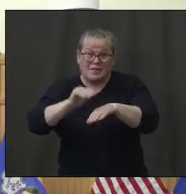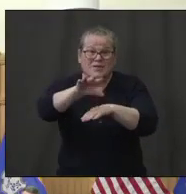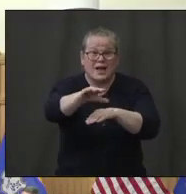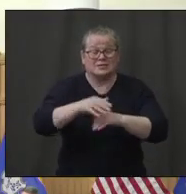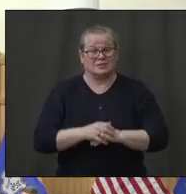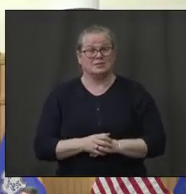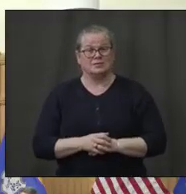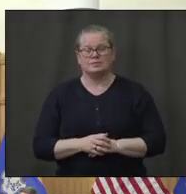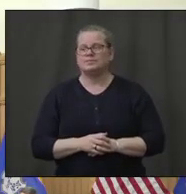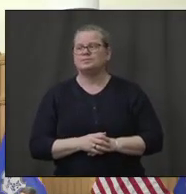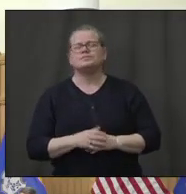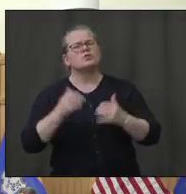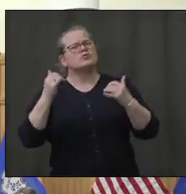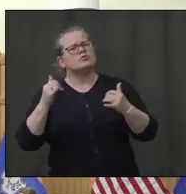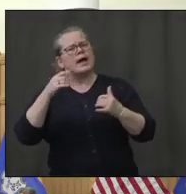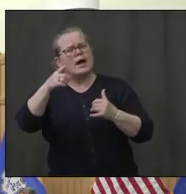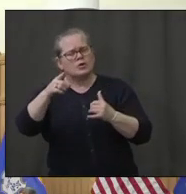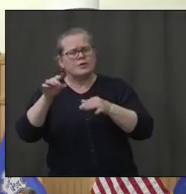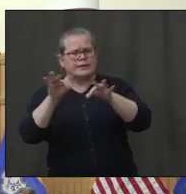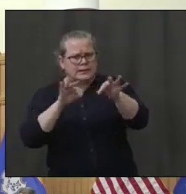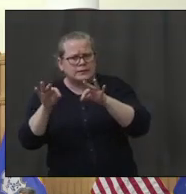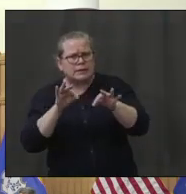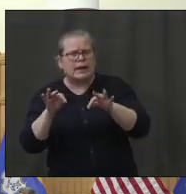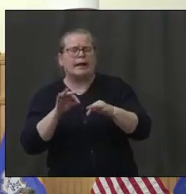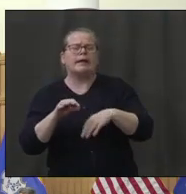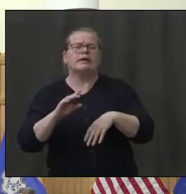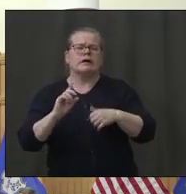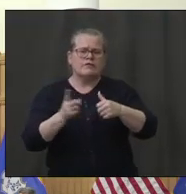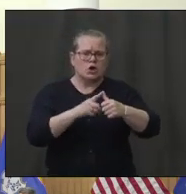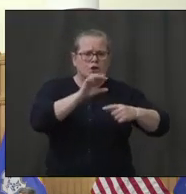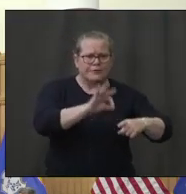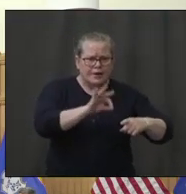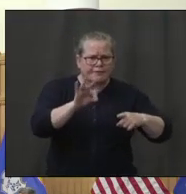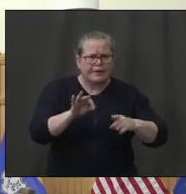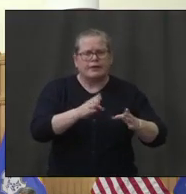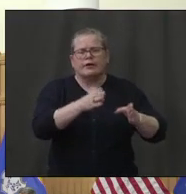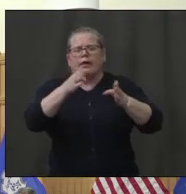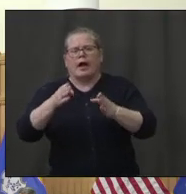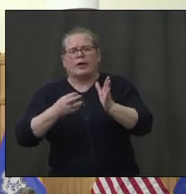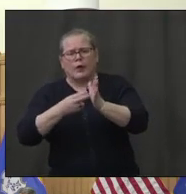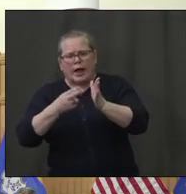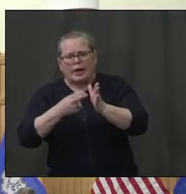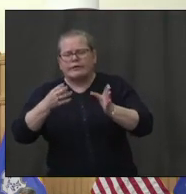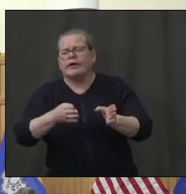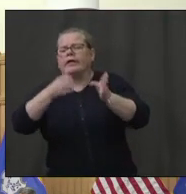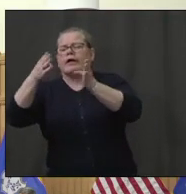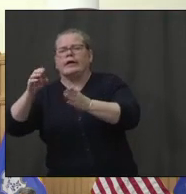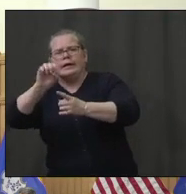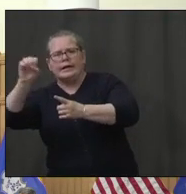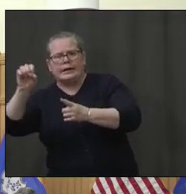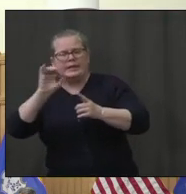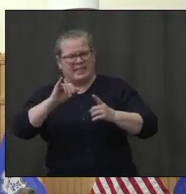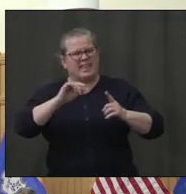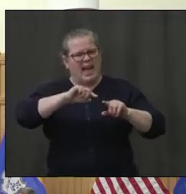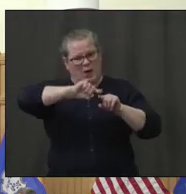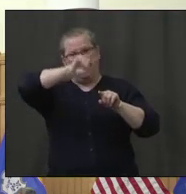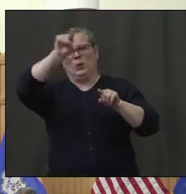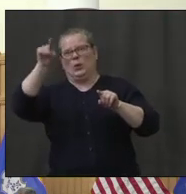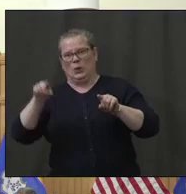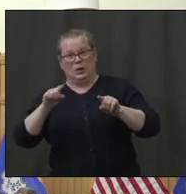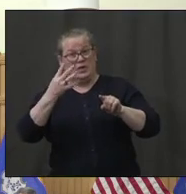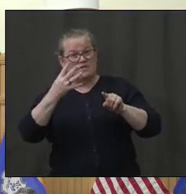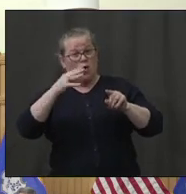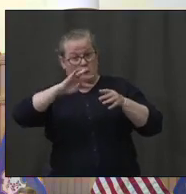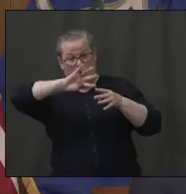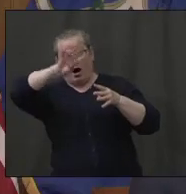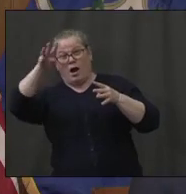when this will peak, is there a date prior to the peak where the virus might catch up with the resources that we currently have?